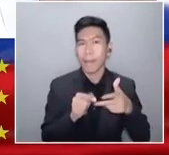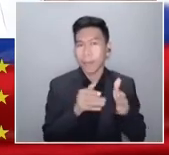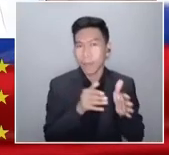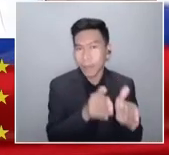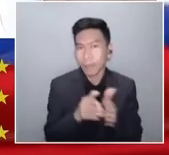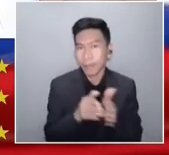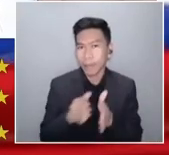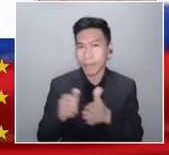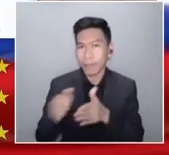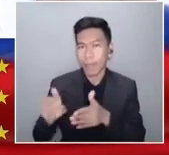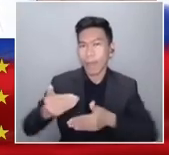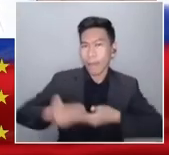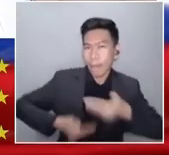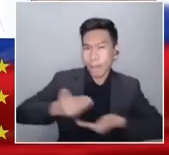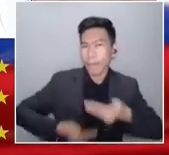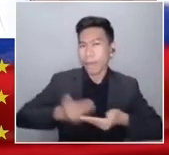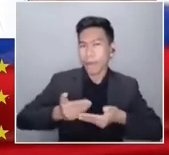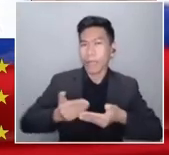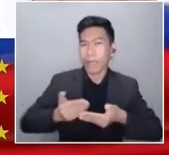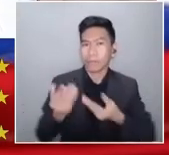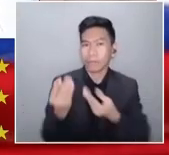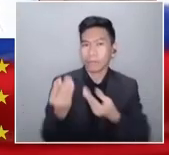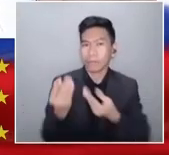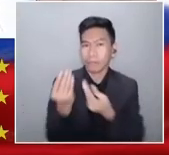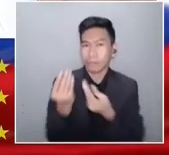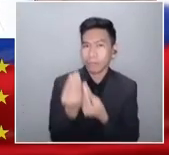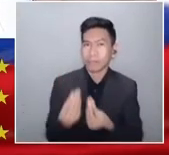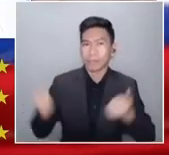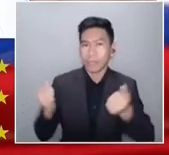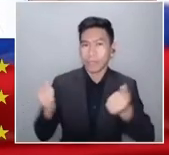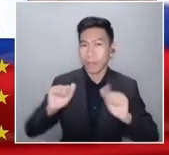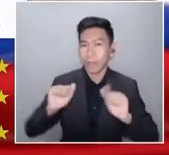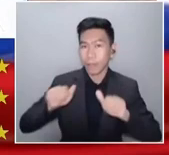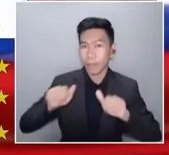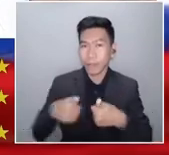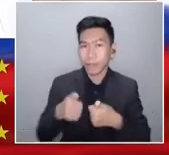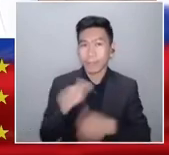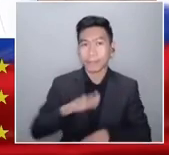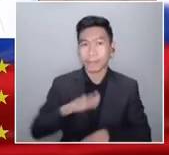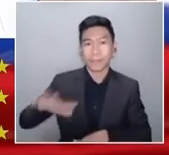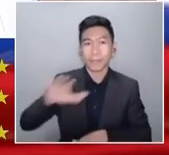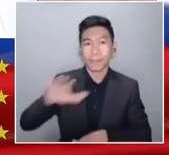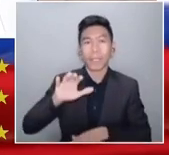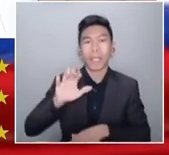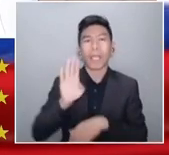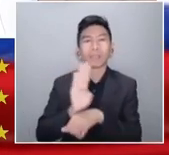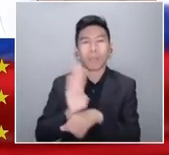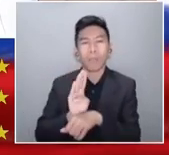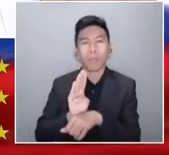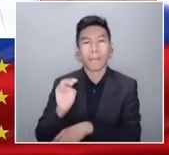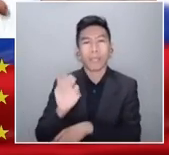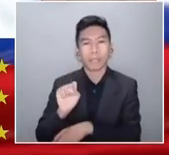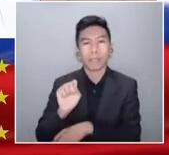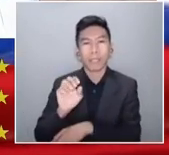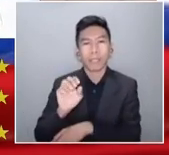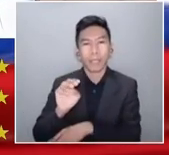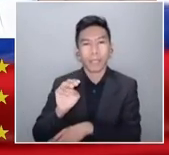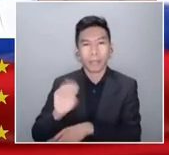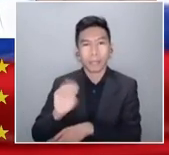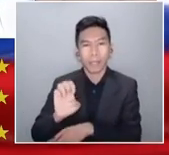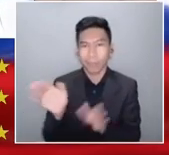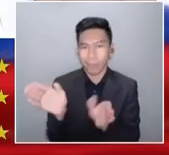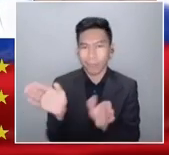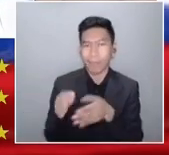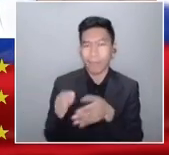enterprises. And this is composed of, number one, a new omnibus investment code to improve the way we